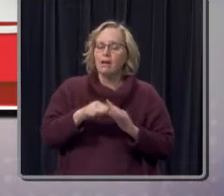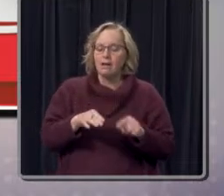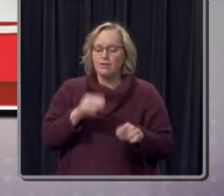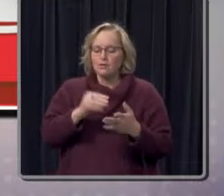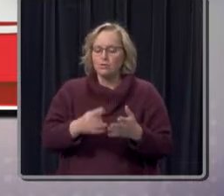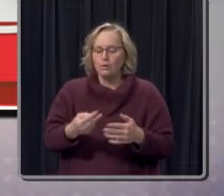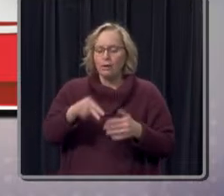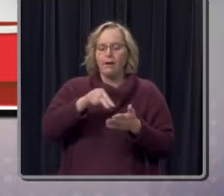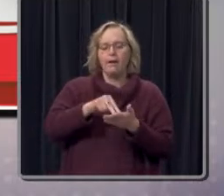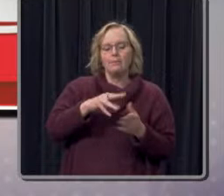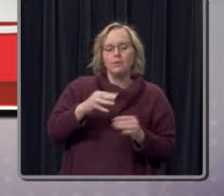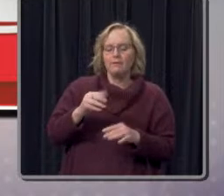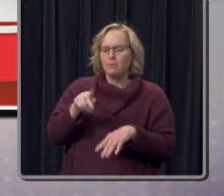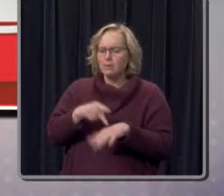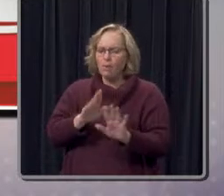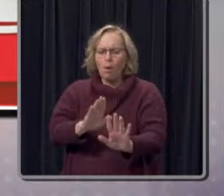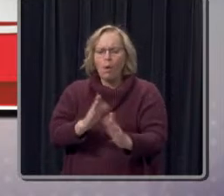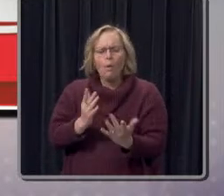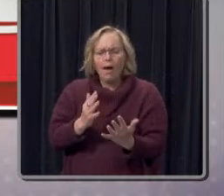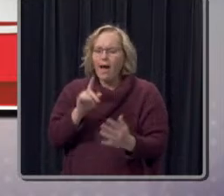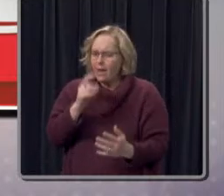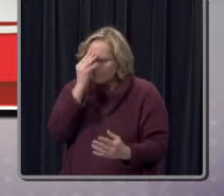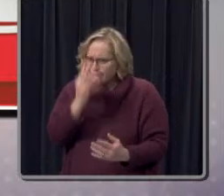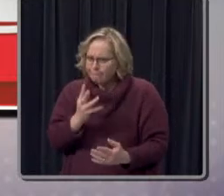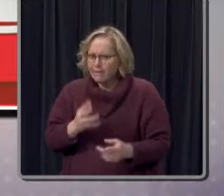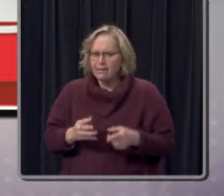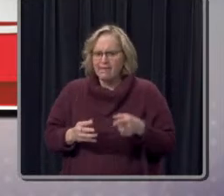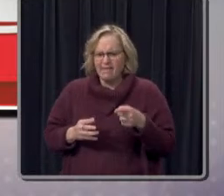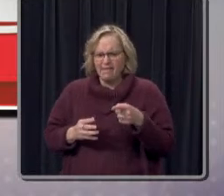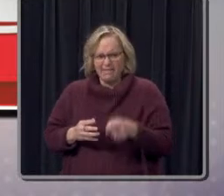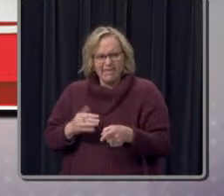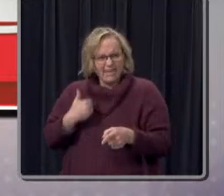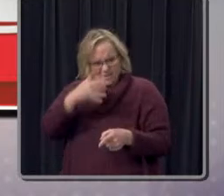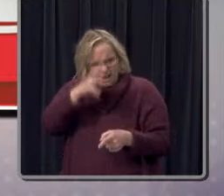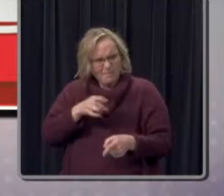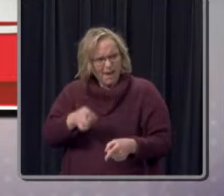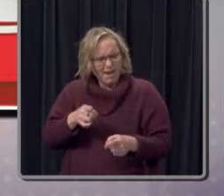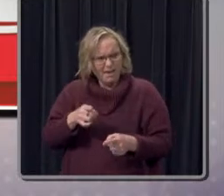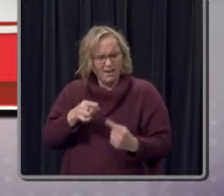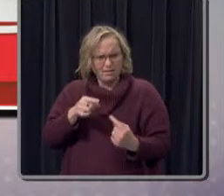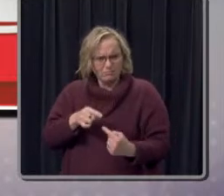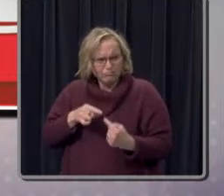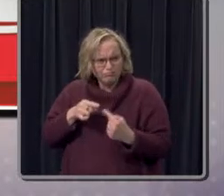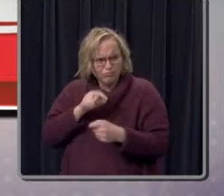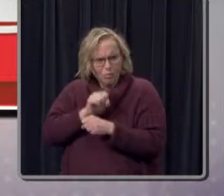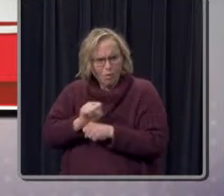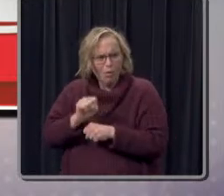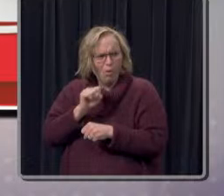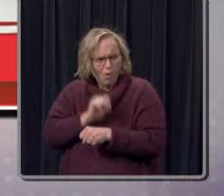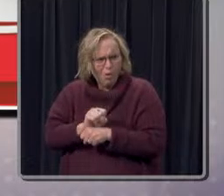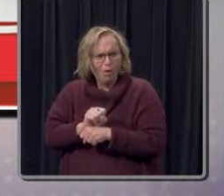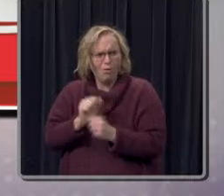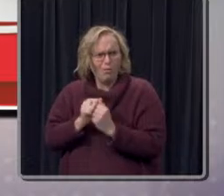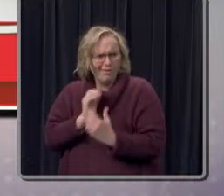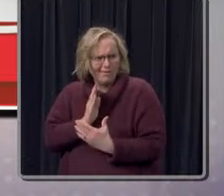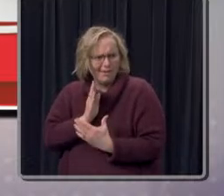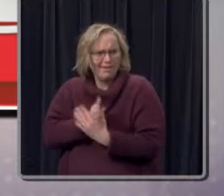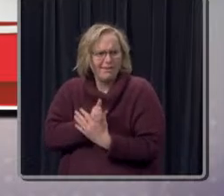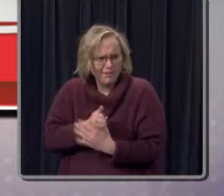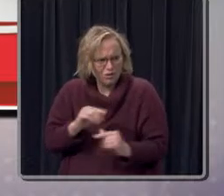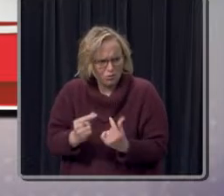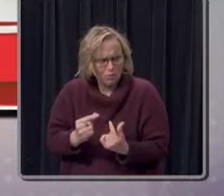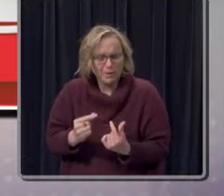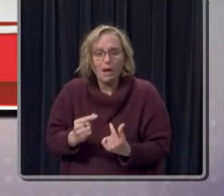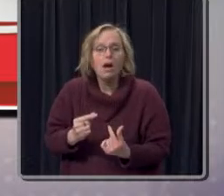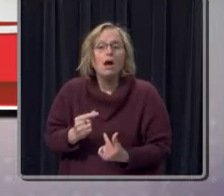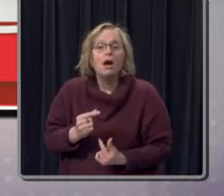said, I just need you to know this young man has been working so hard in his intervention groups. And it